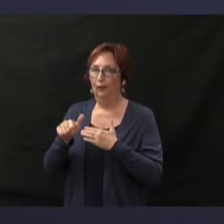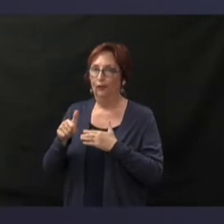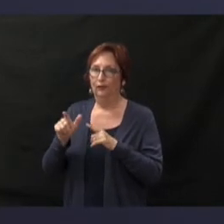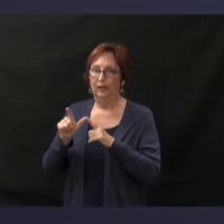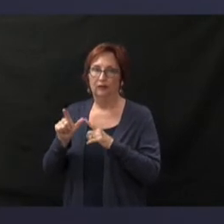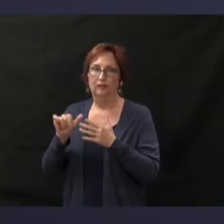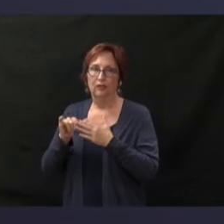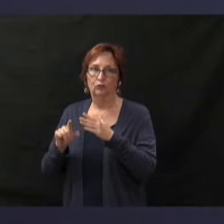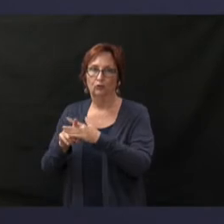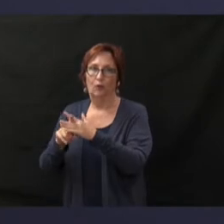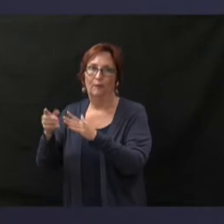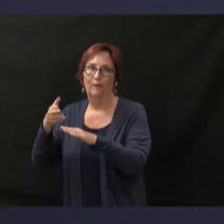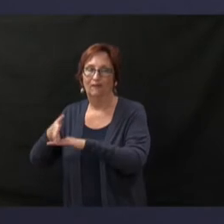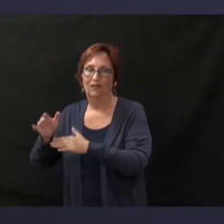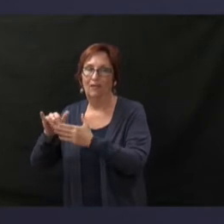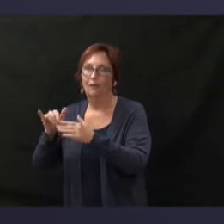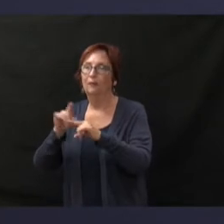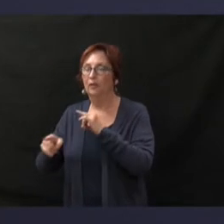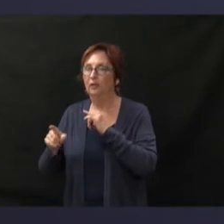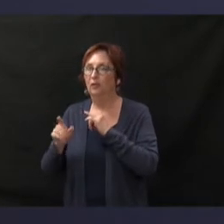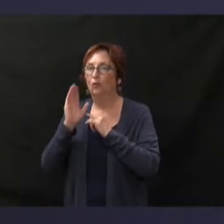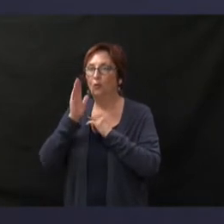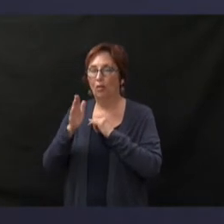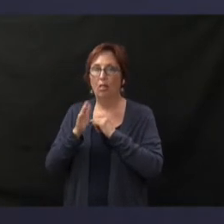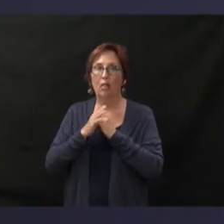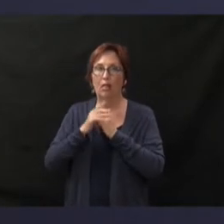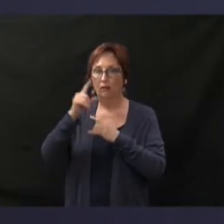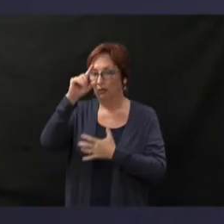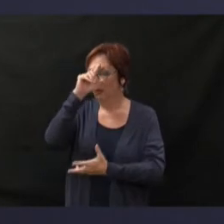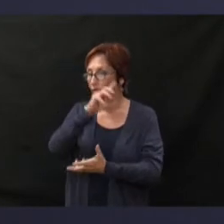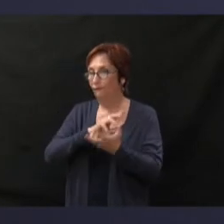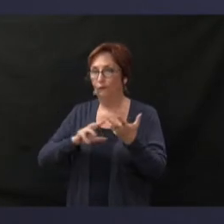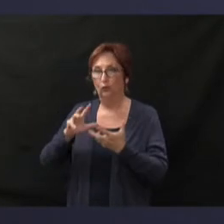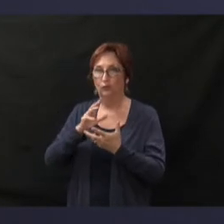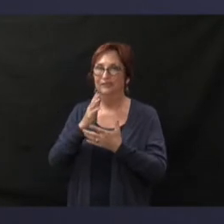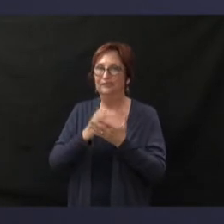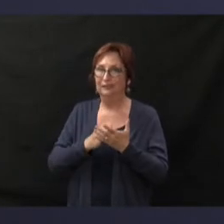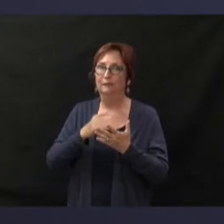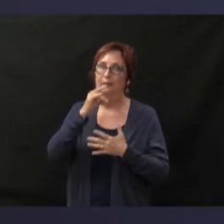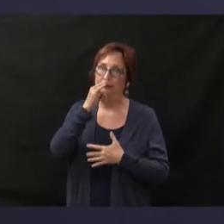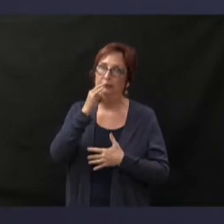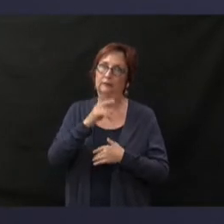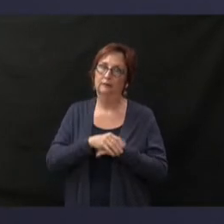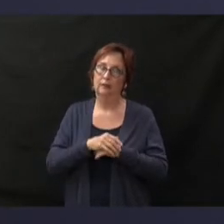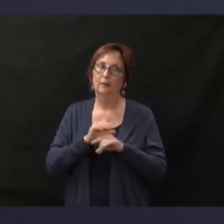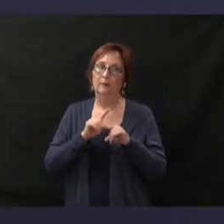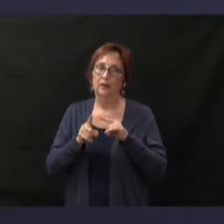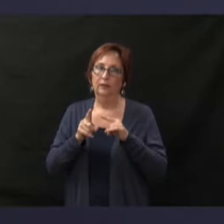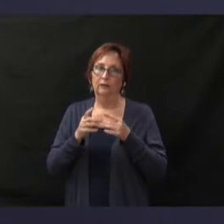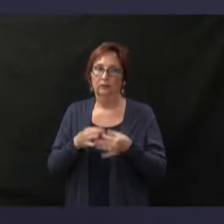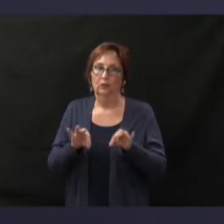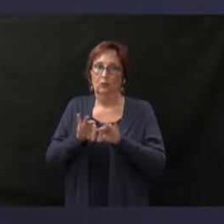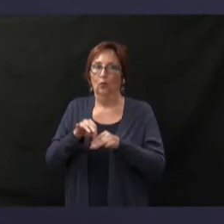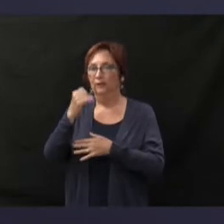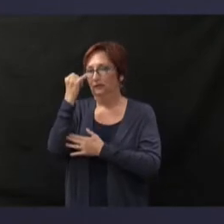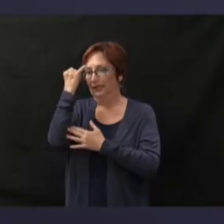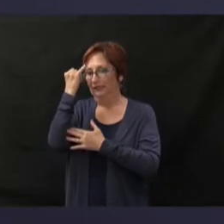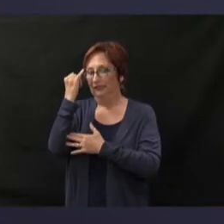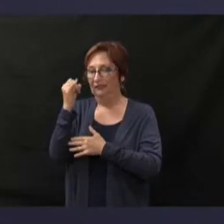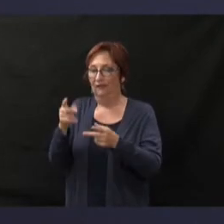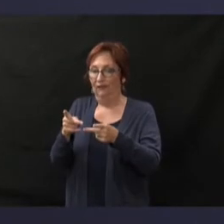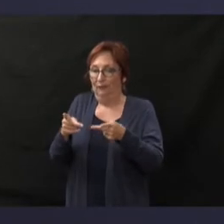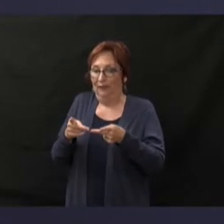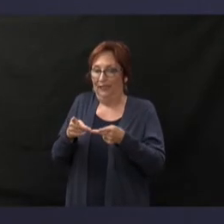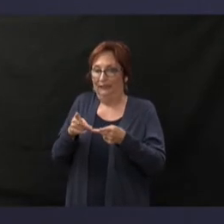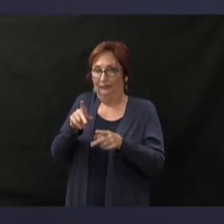But it does confuse some kids. But there is an important idea of place value.